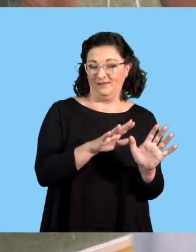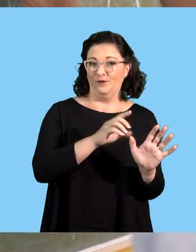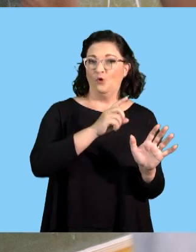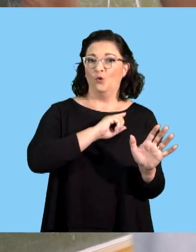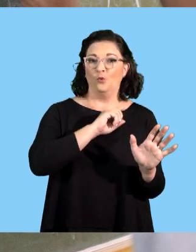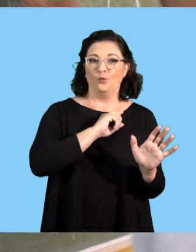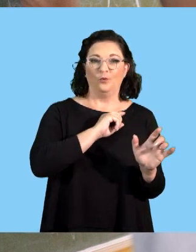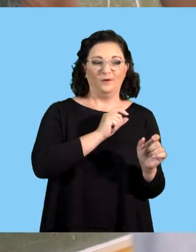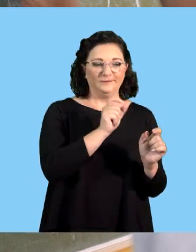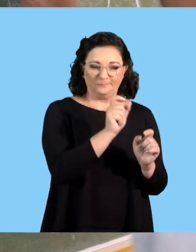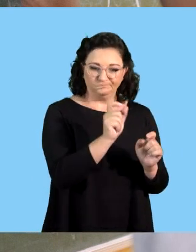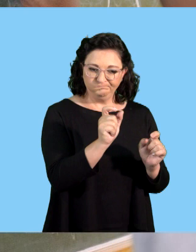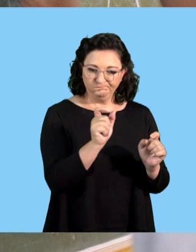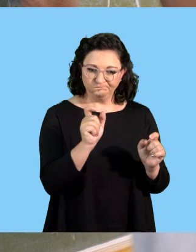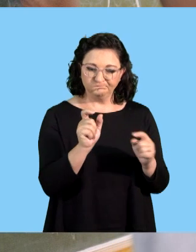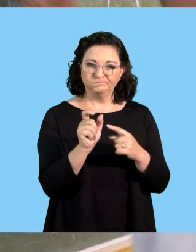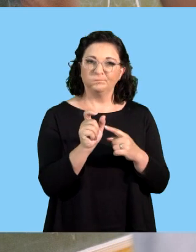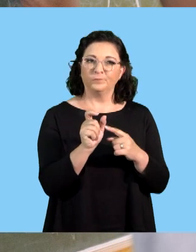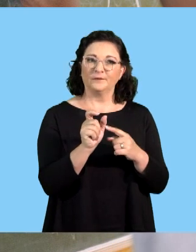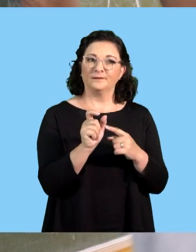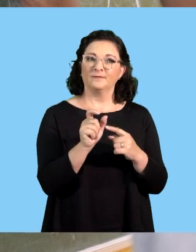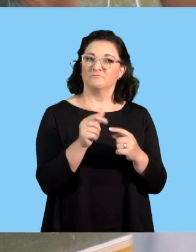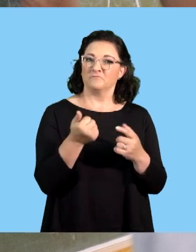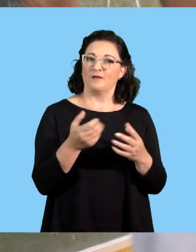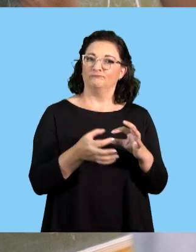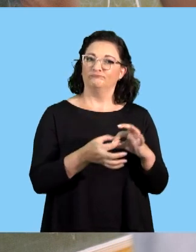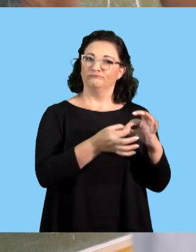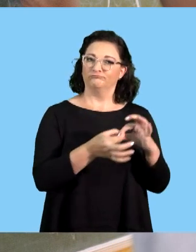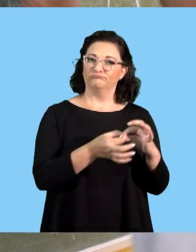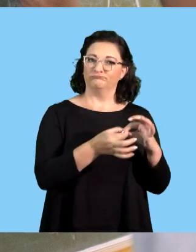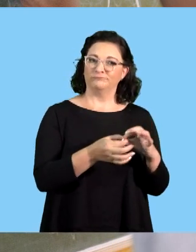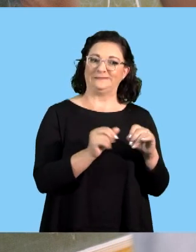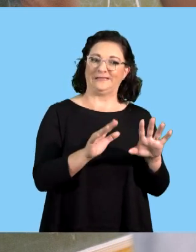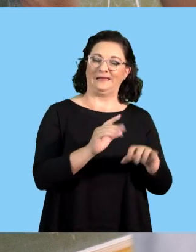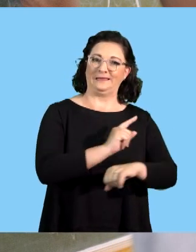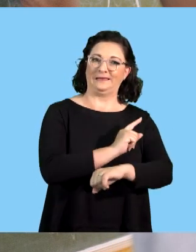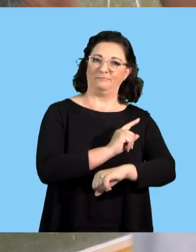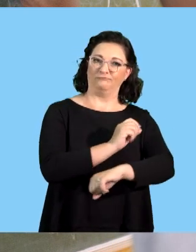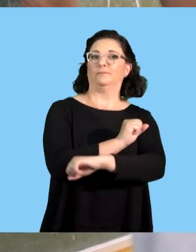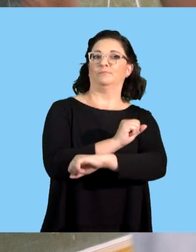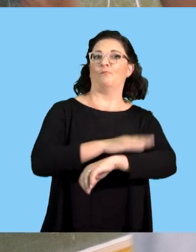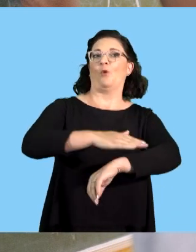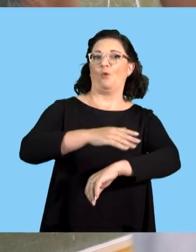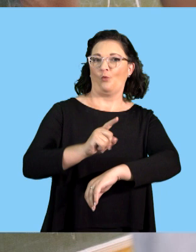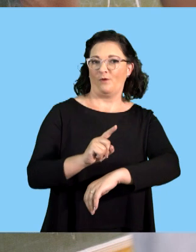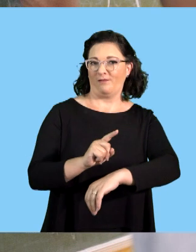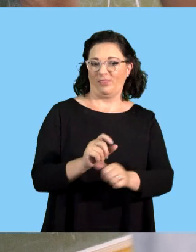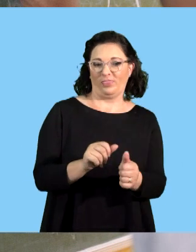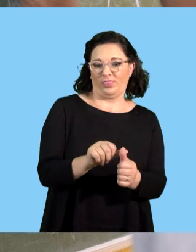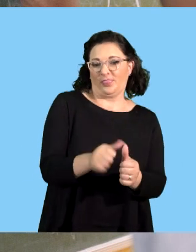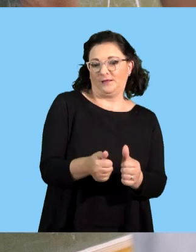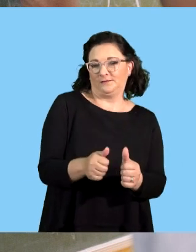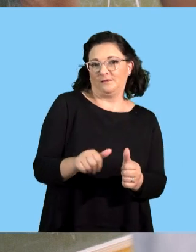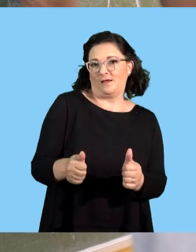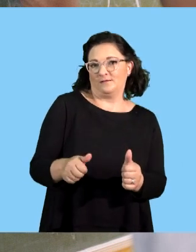that each position in the decimal number corresponds 10 times more than the next position